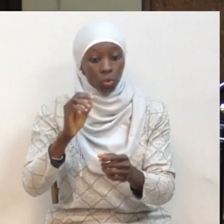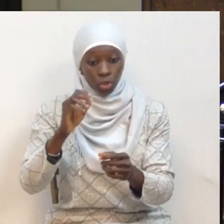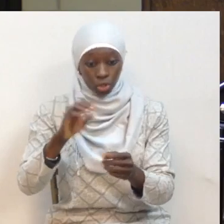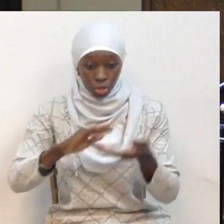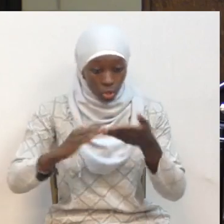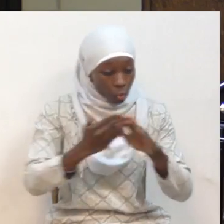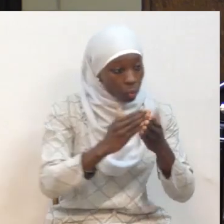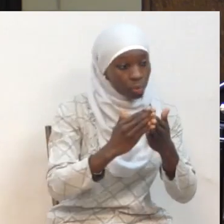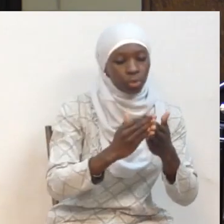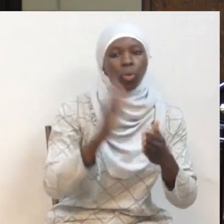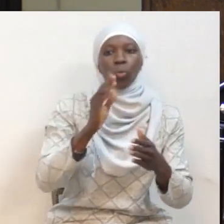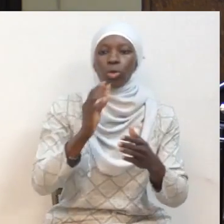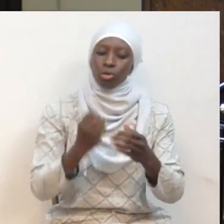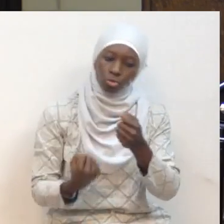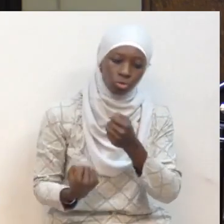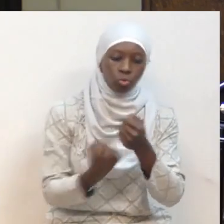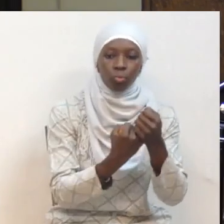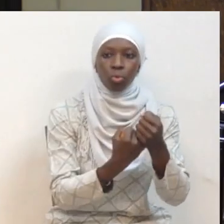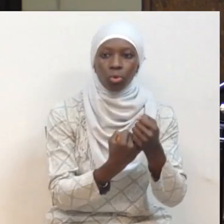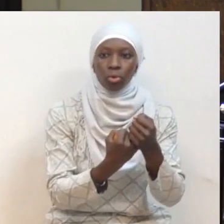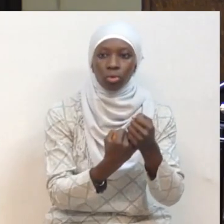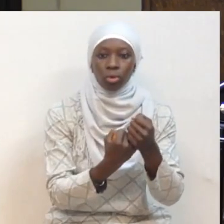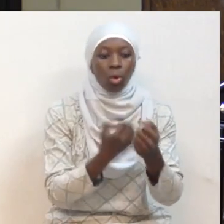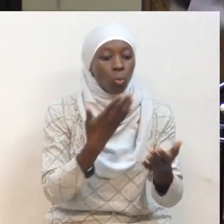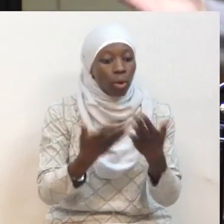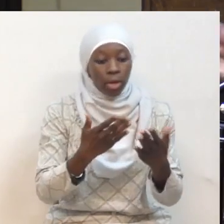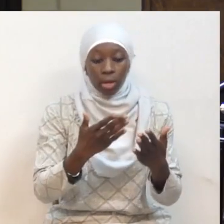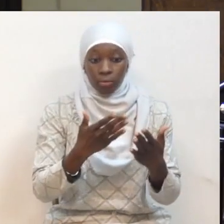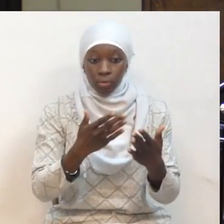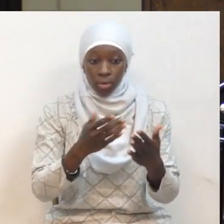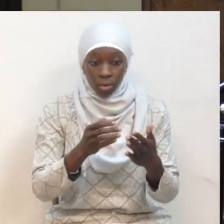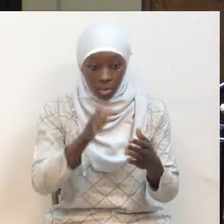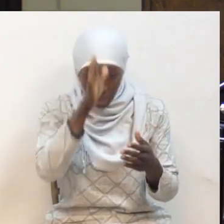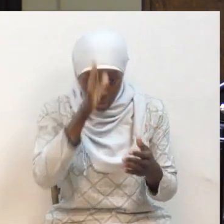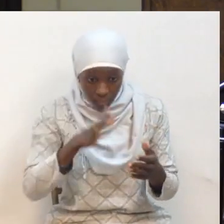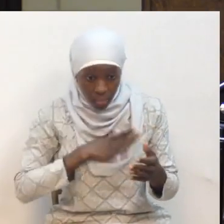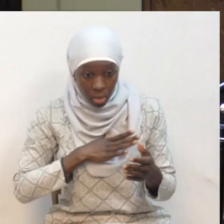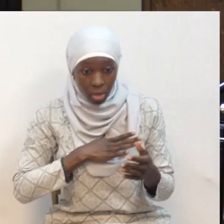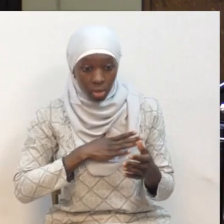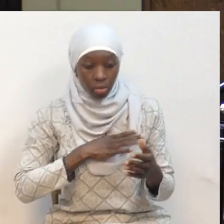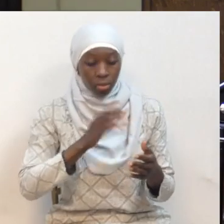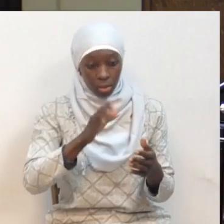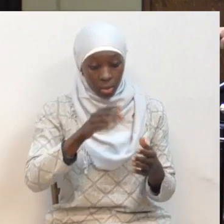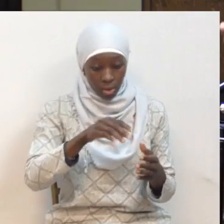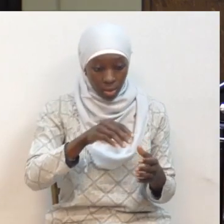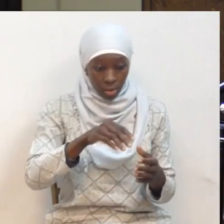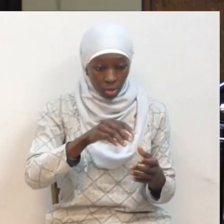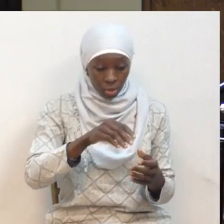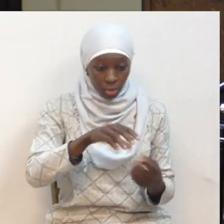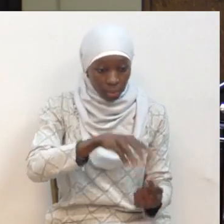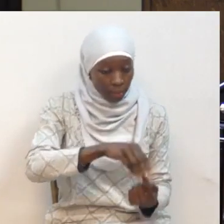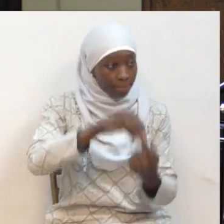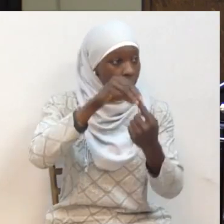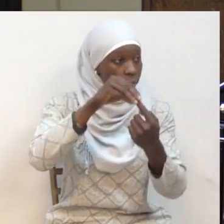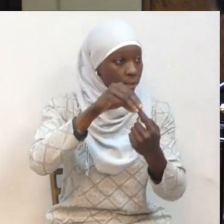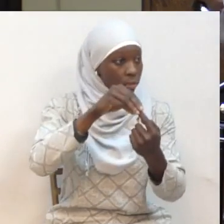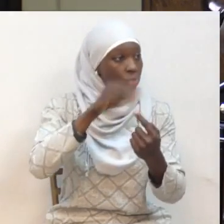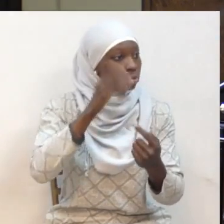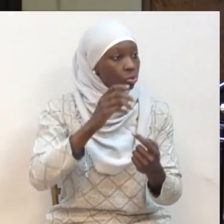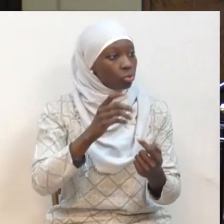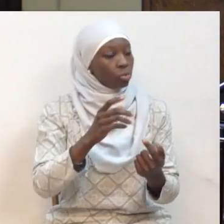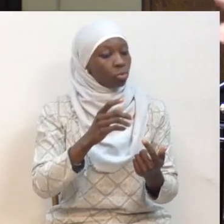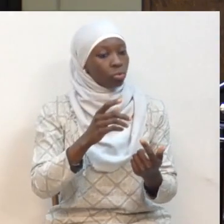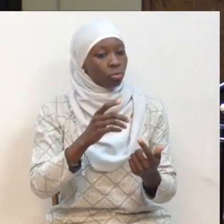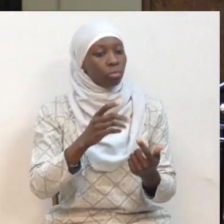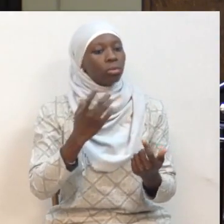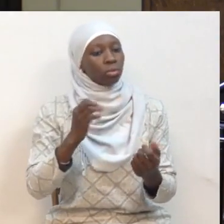leader, and in a way nominate him for the rest of the community. As they nominate him, they give him the pledge